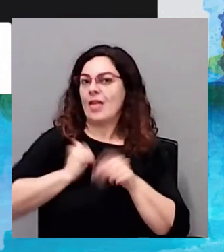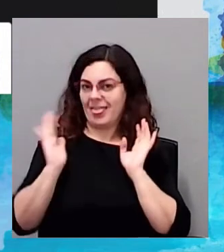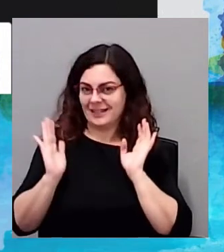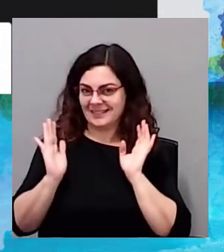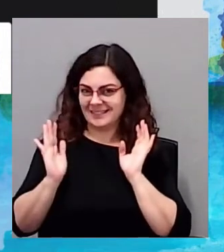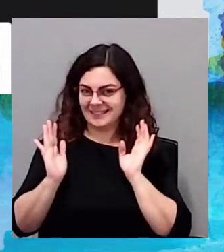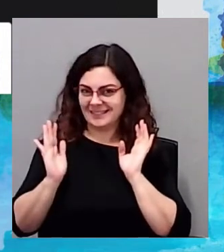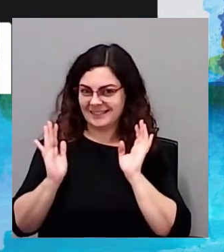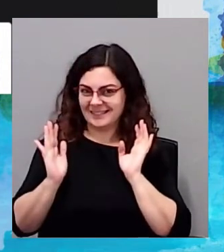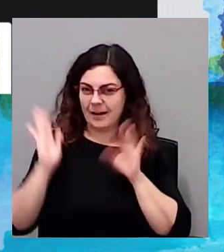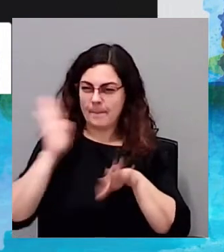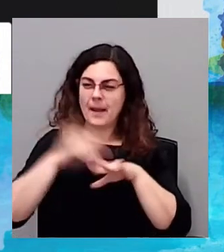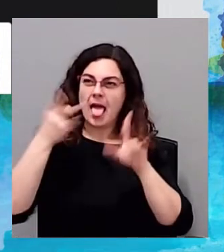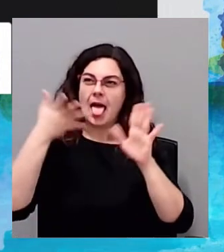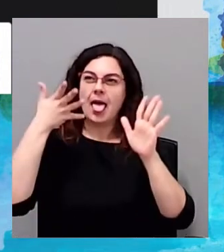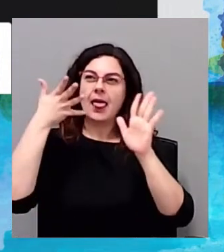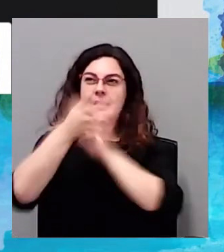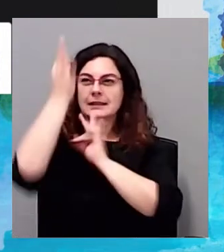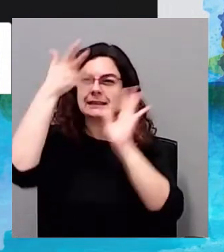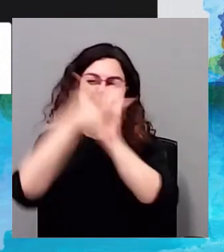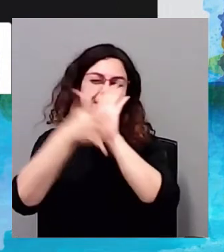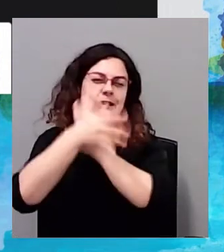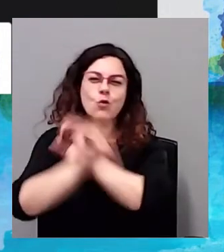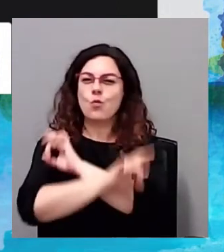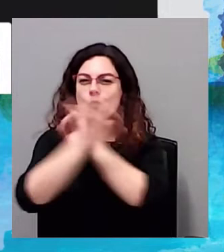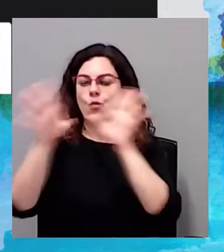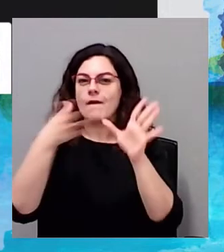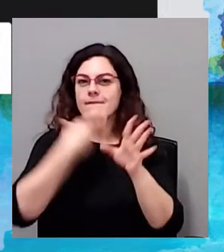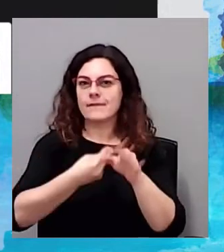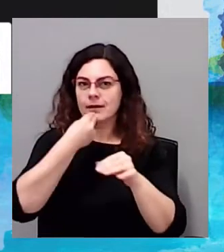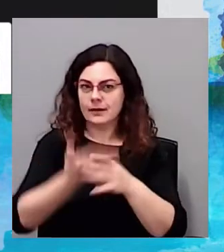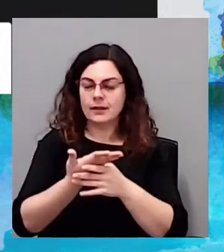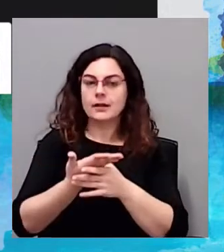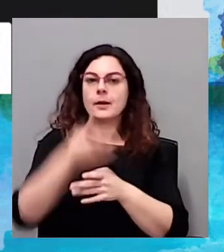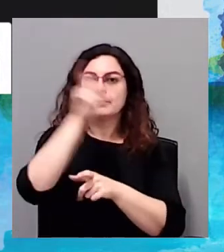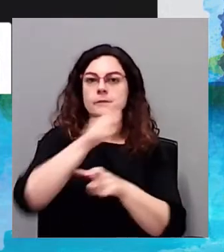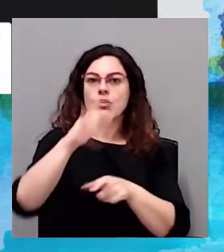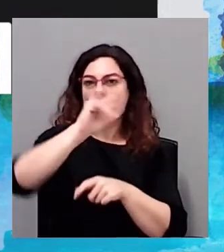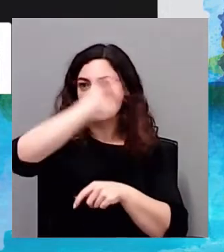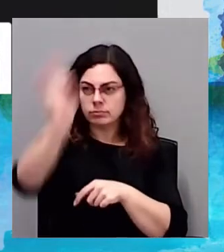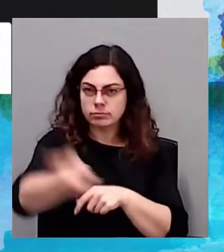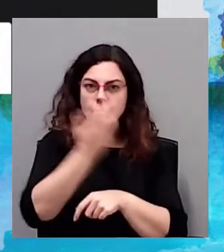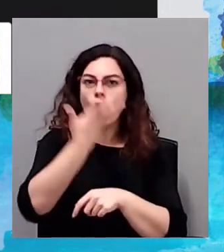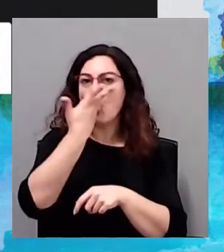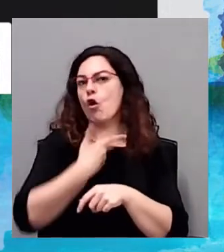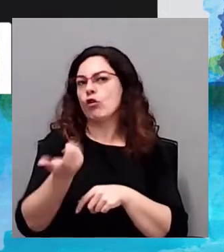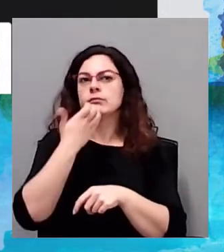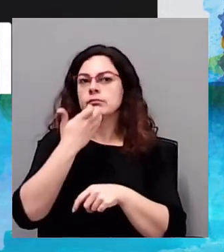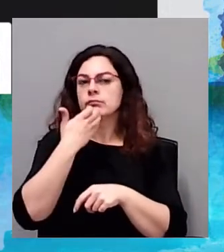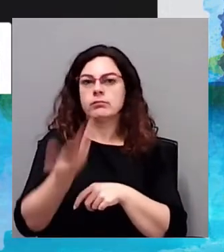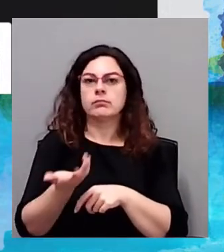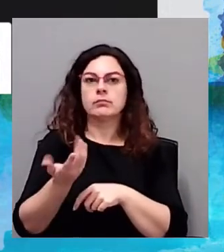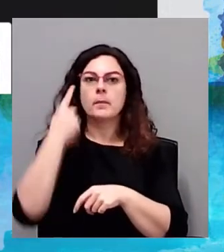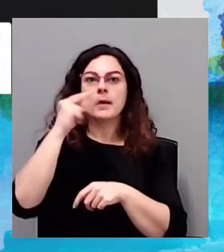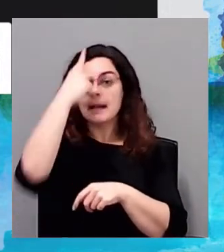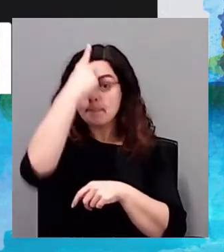opportunities for coaching here. Looking at this painting, there are many people, different colors, but look